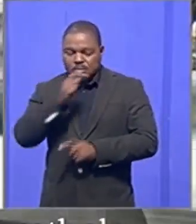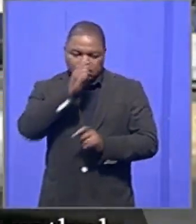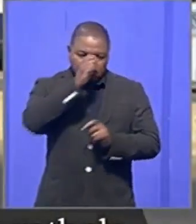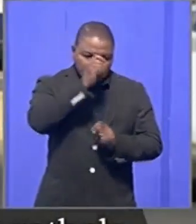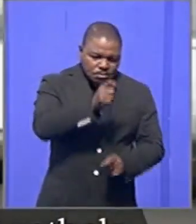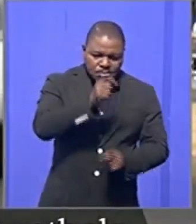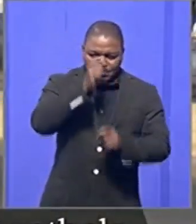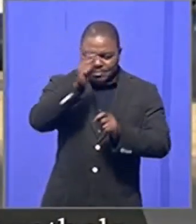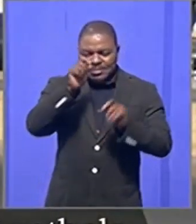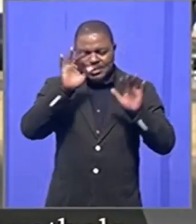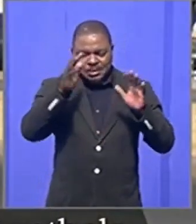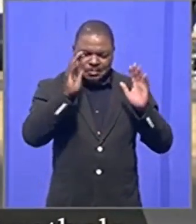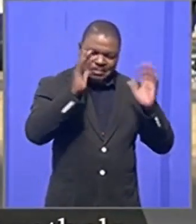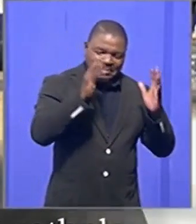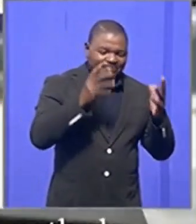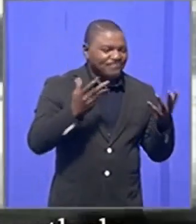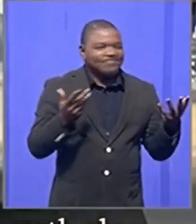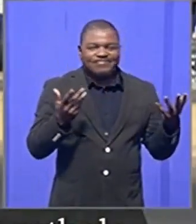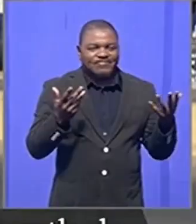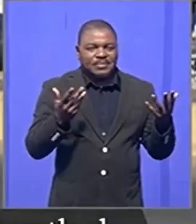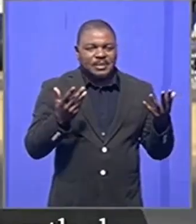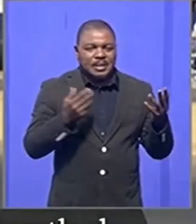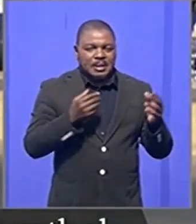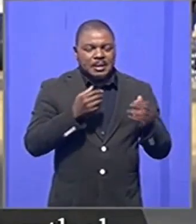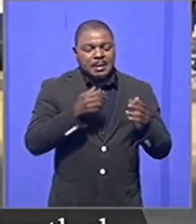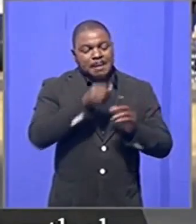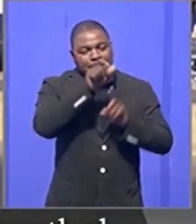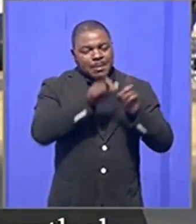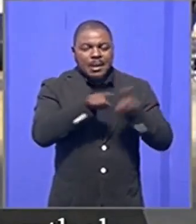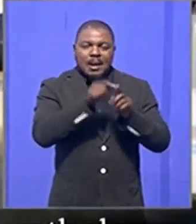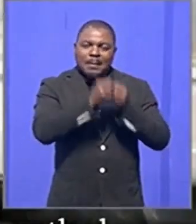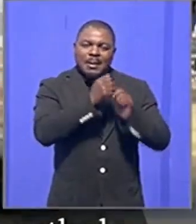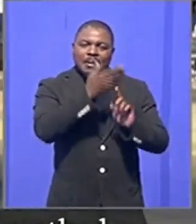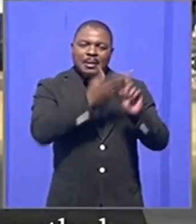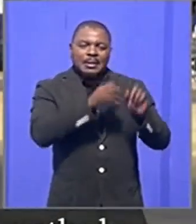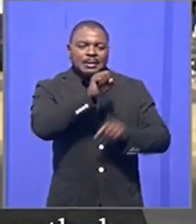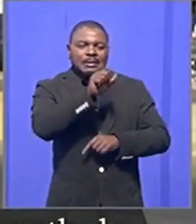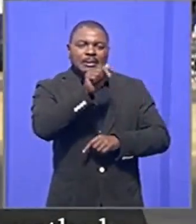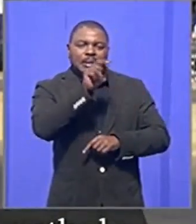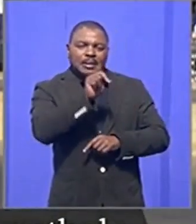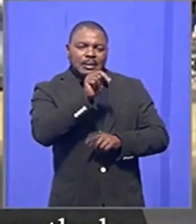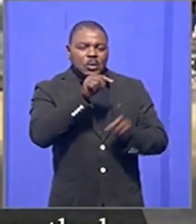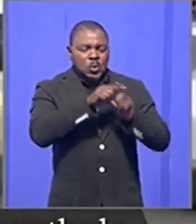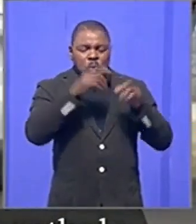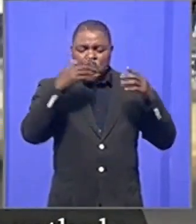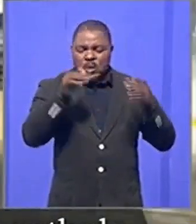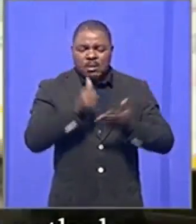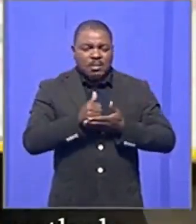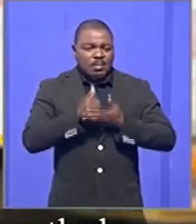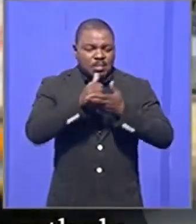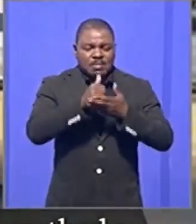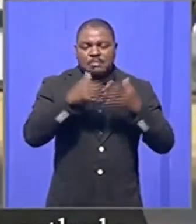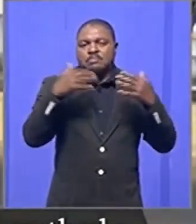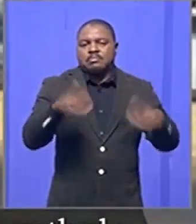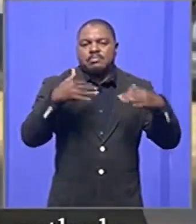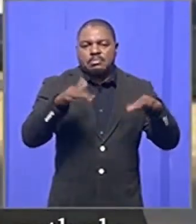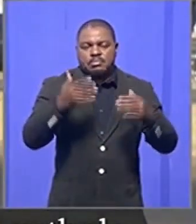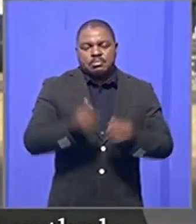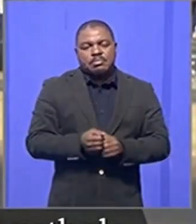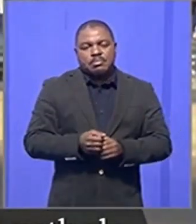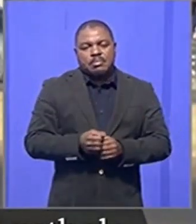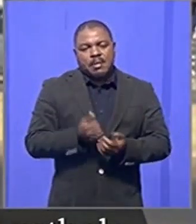and celebrate legends like Braston, people that have made a massive contribution towards the